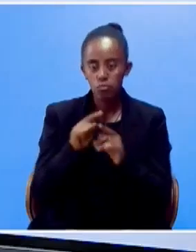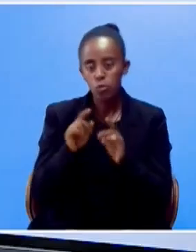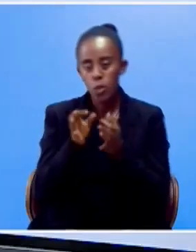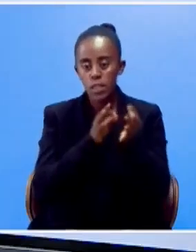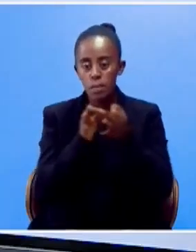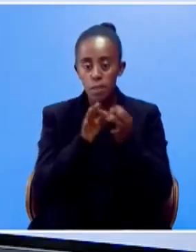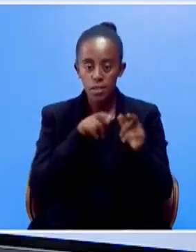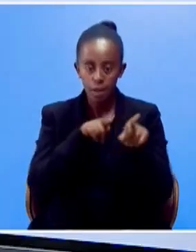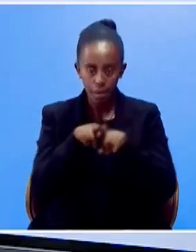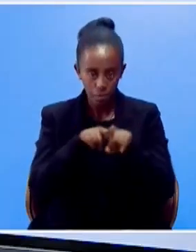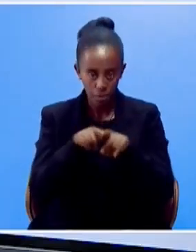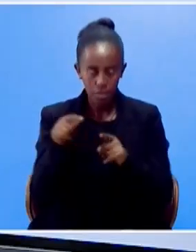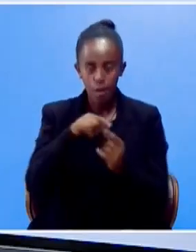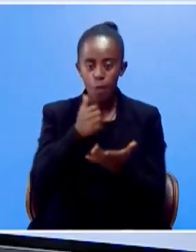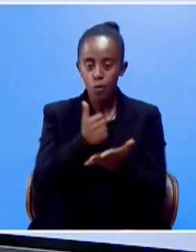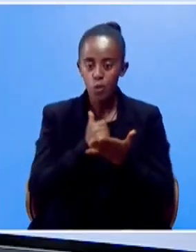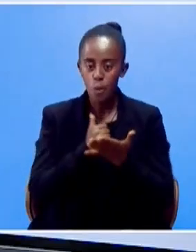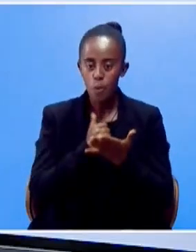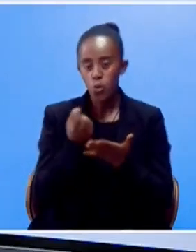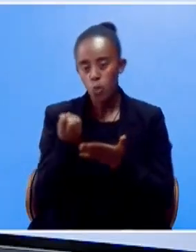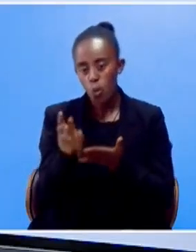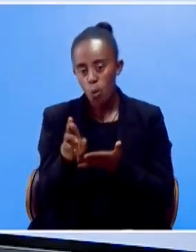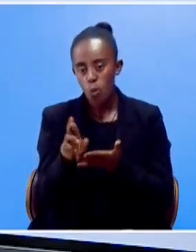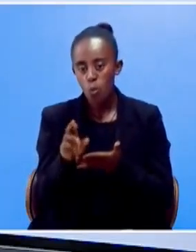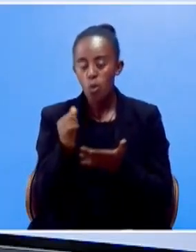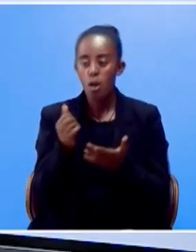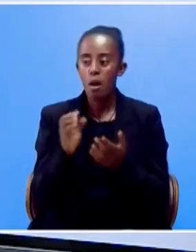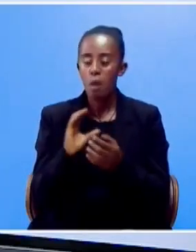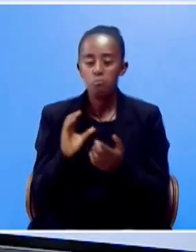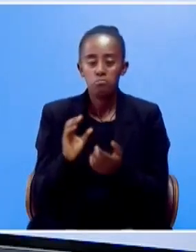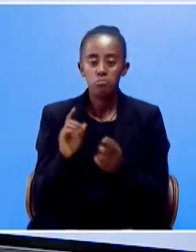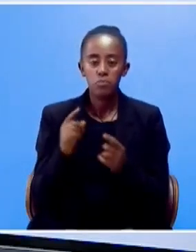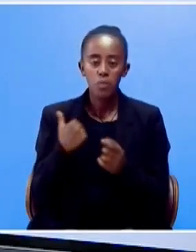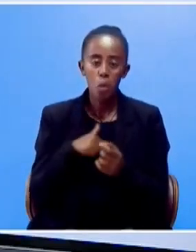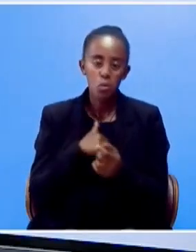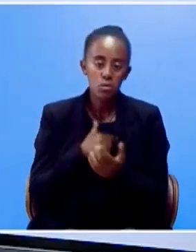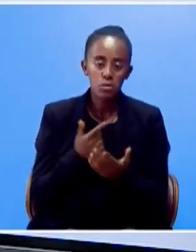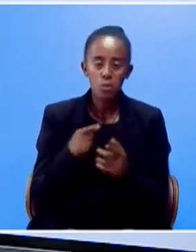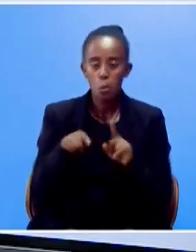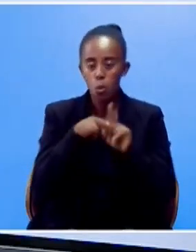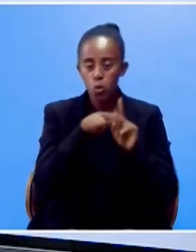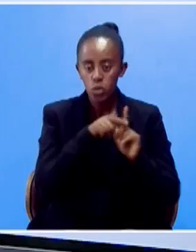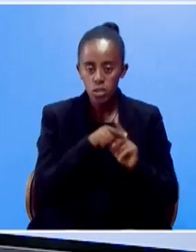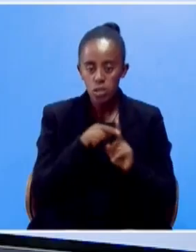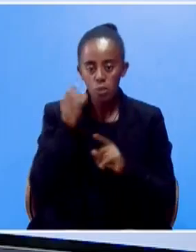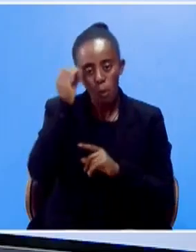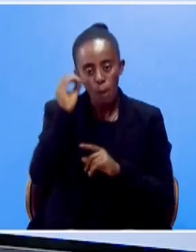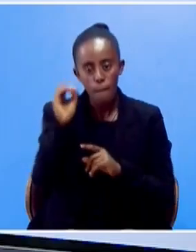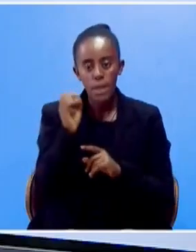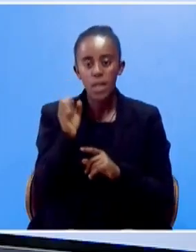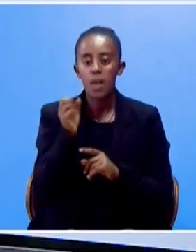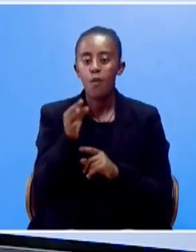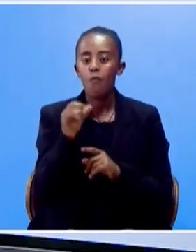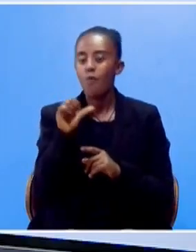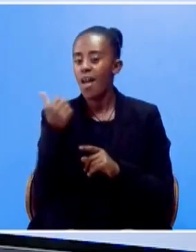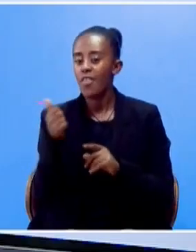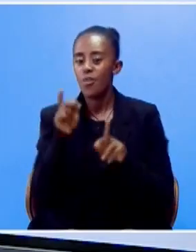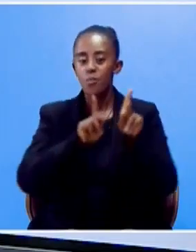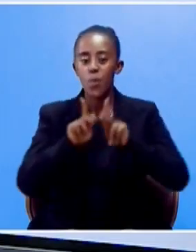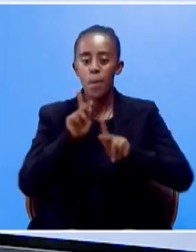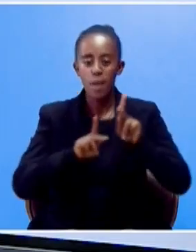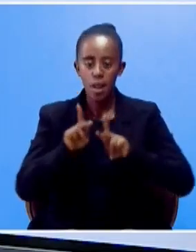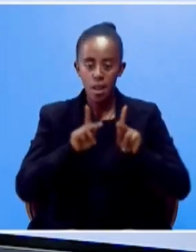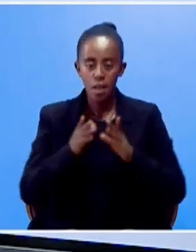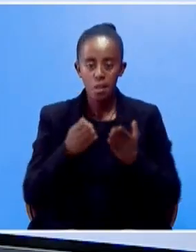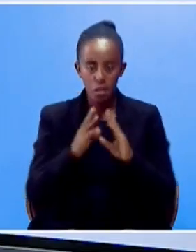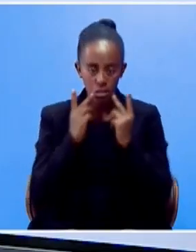agreement, our support, or our positive say for the opinion of other people?